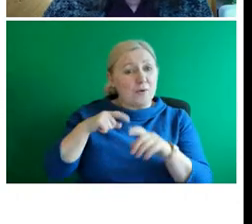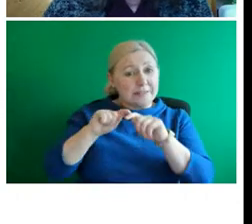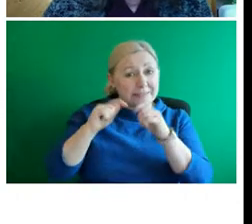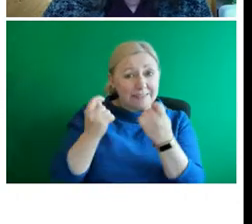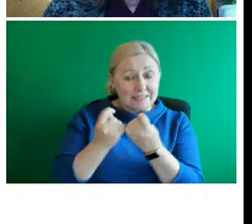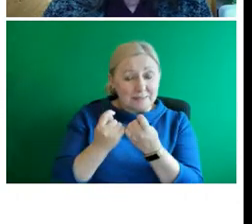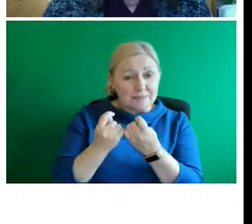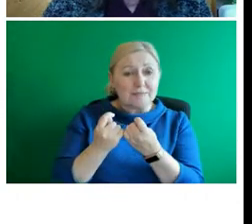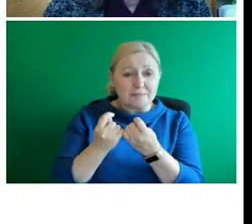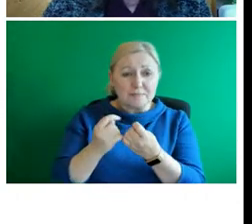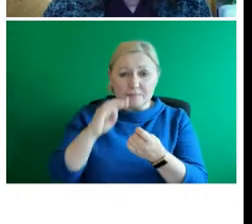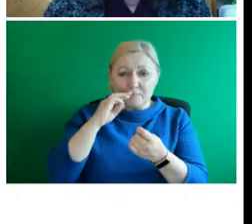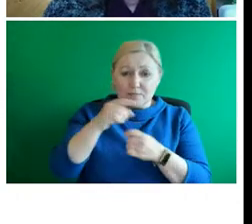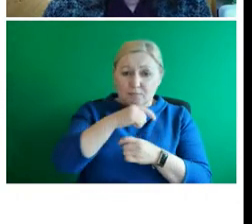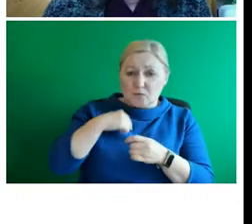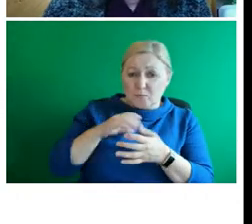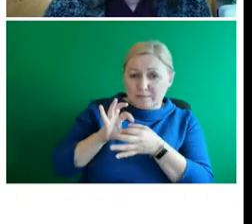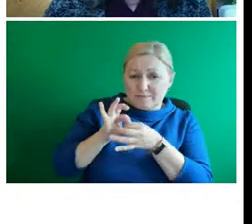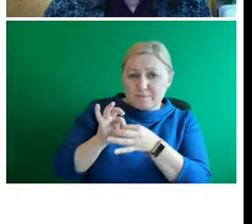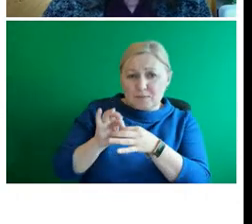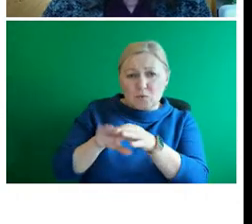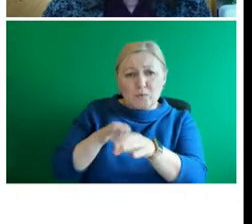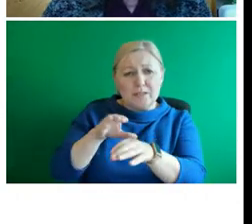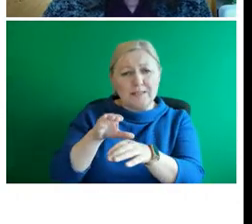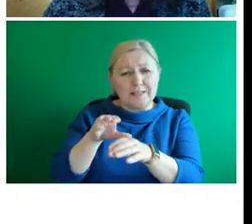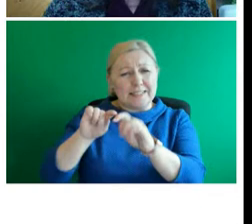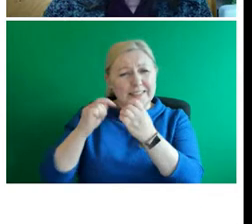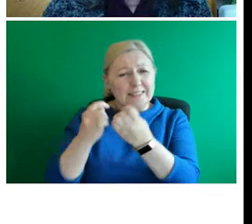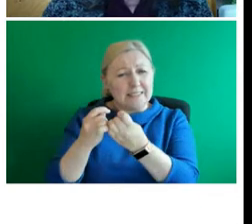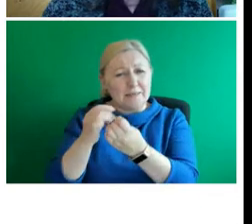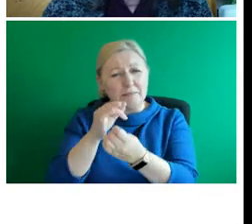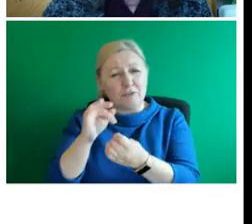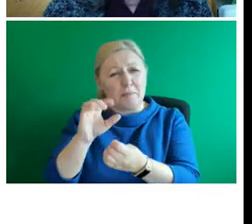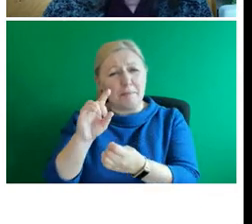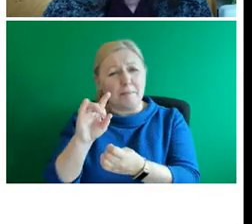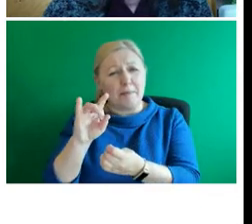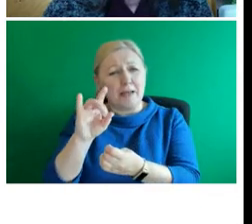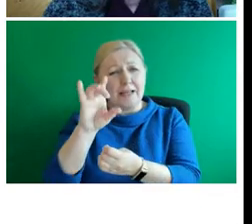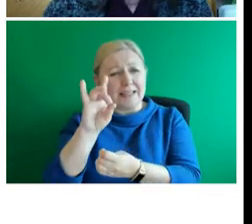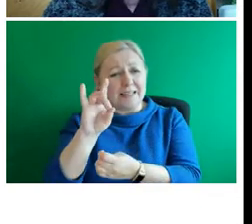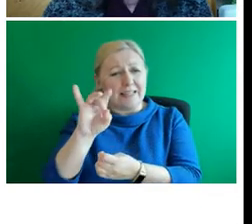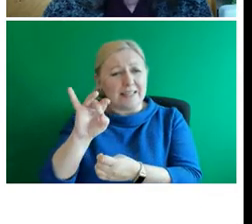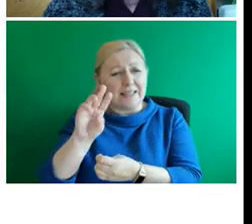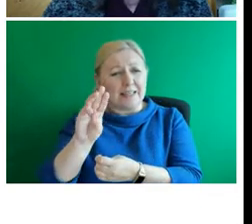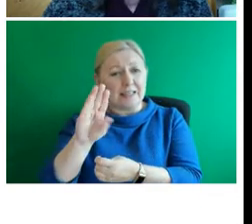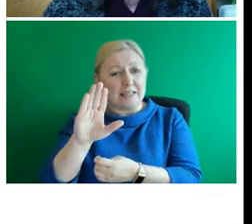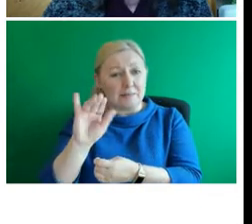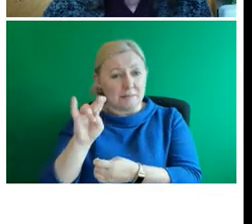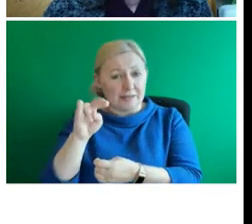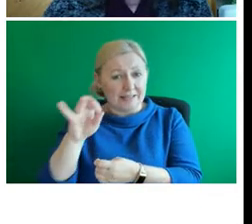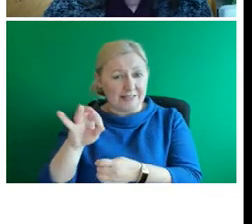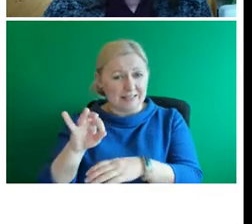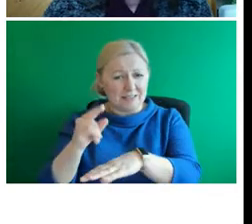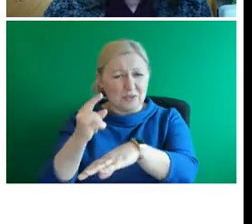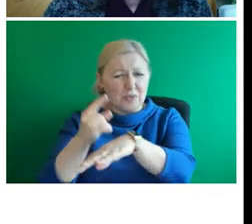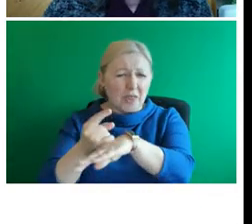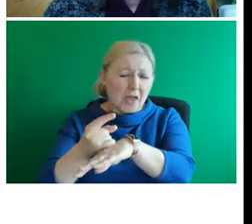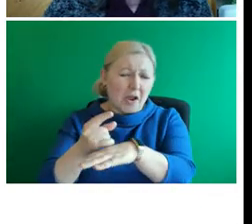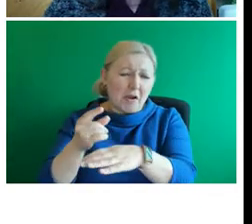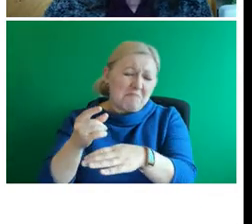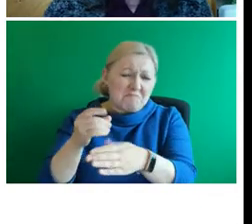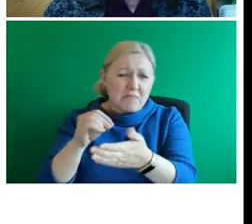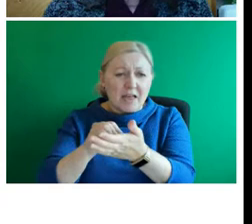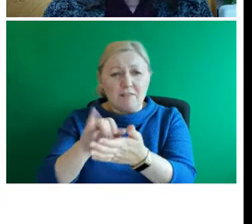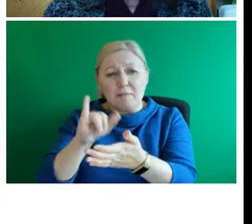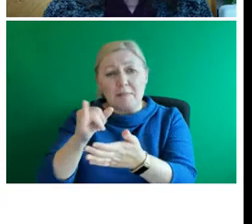Kipling primary healthcare team, which is just pictured in the top left. It's a community of just over 1,000 people